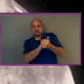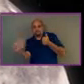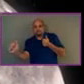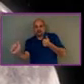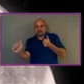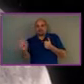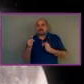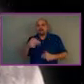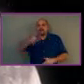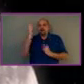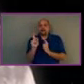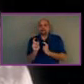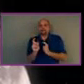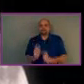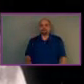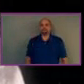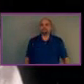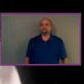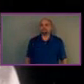high speeds.